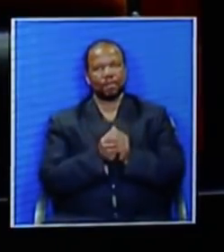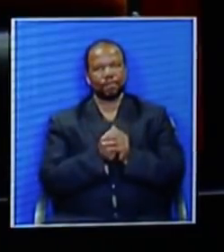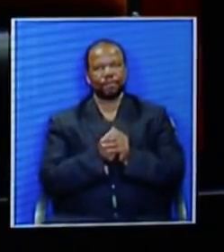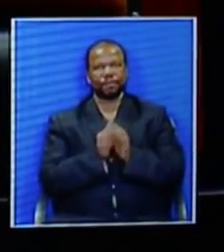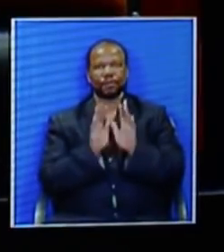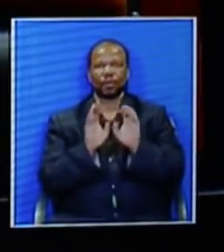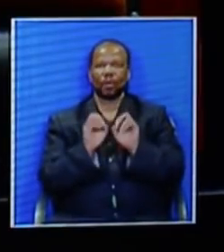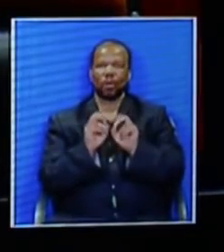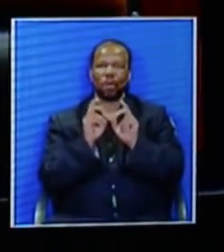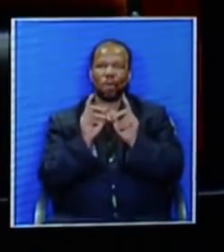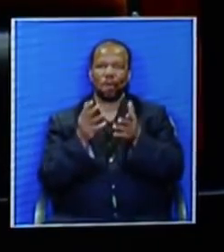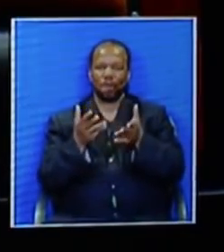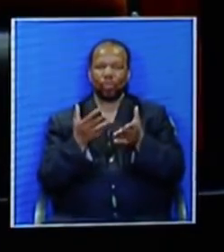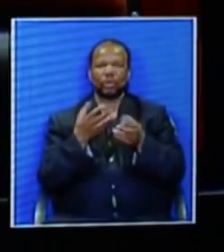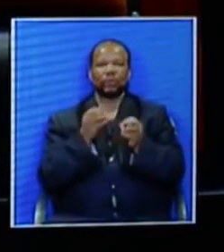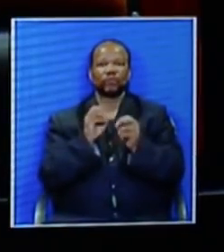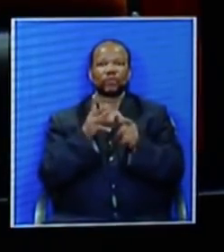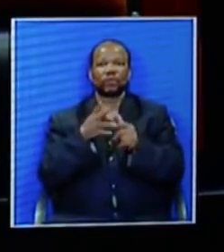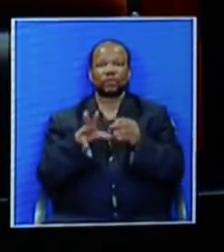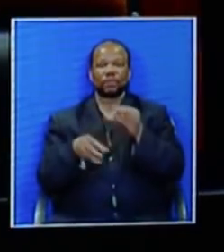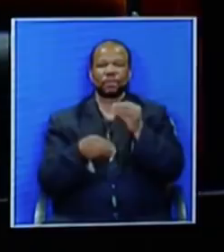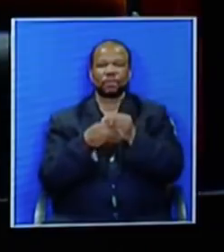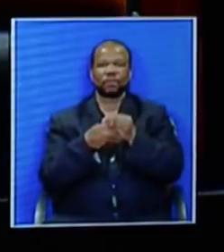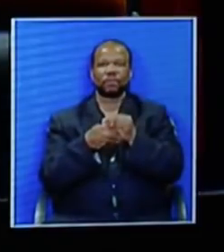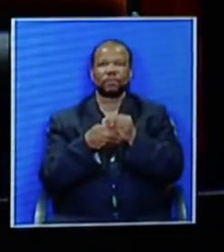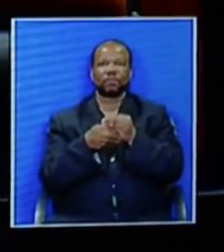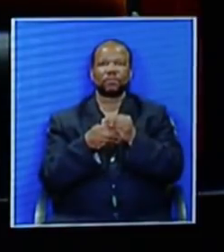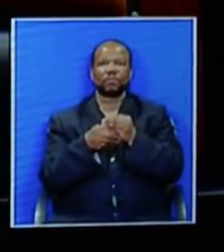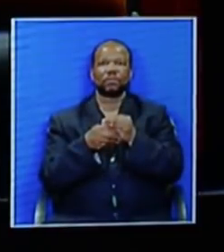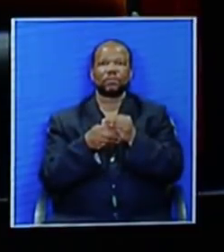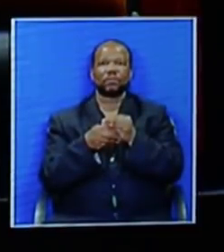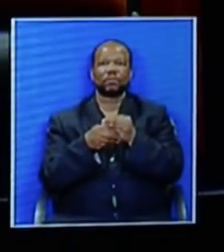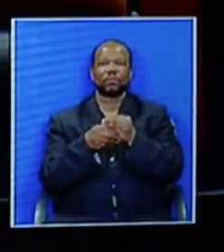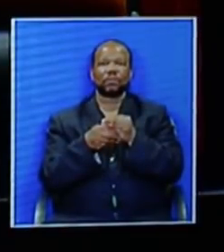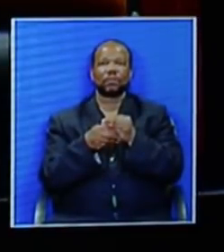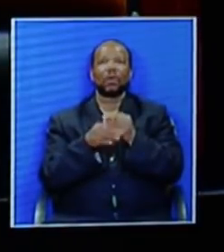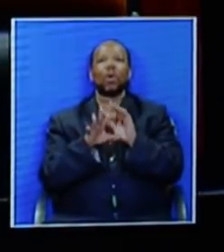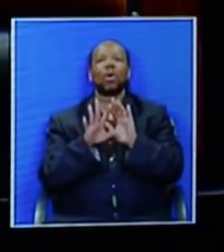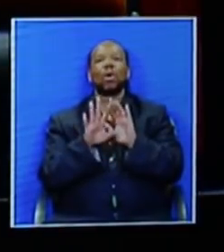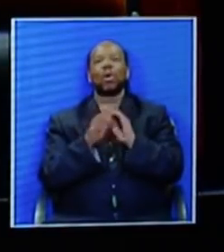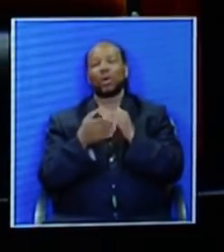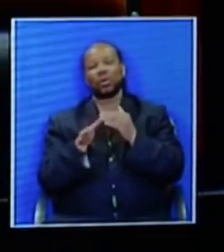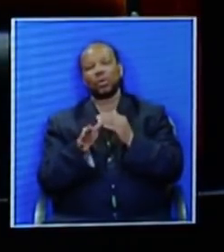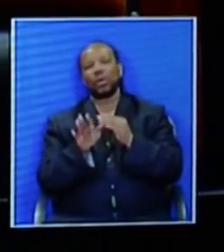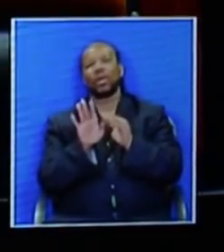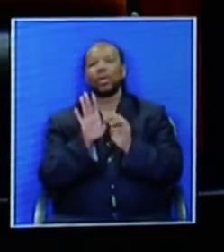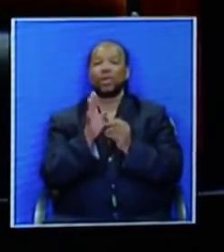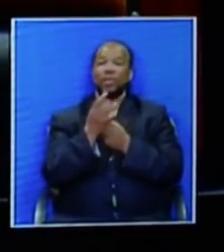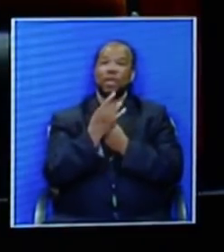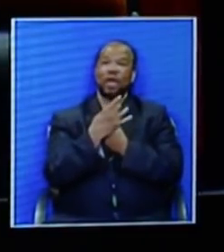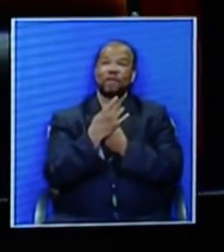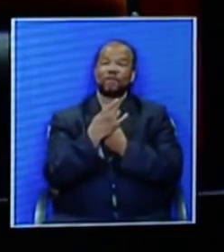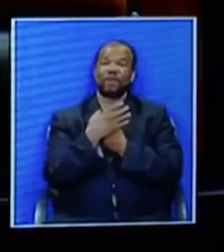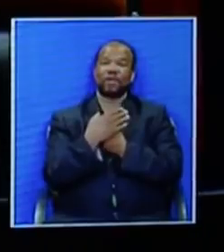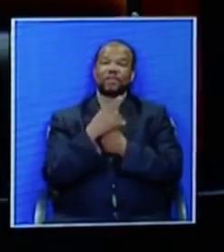Let's allow this question to go, this supplementary question. I will take advice after we have considered the